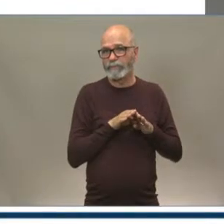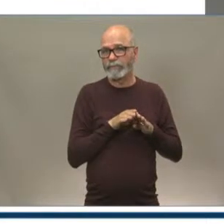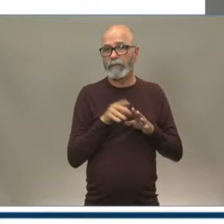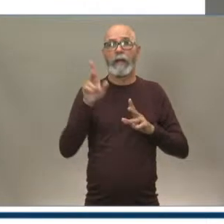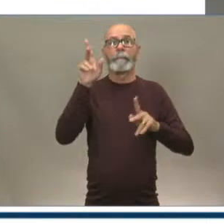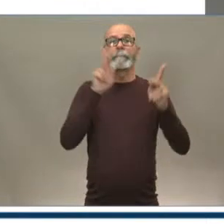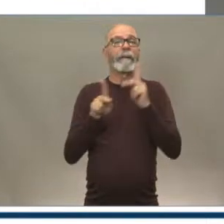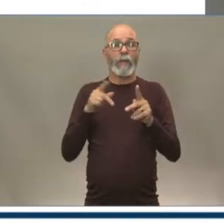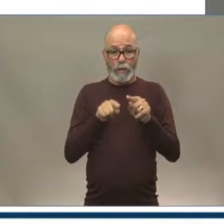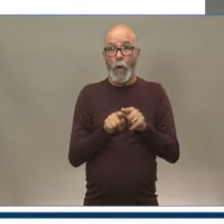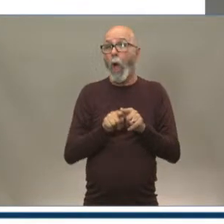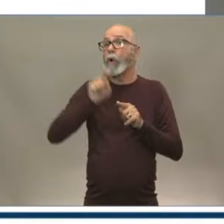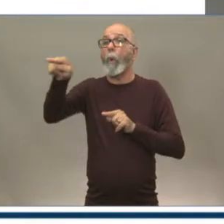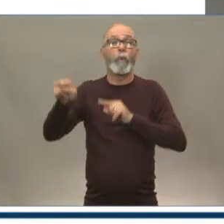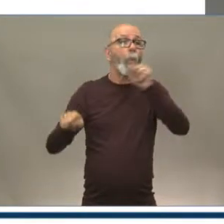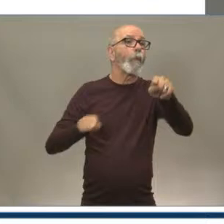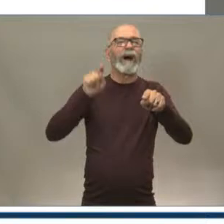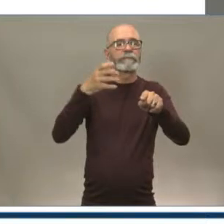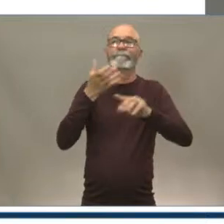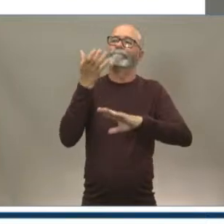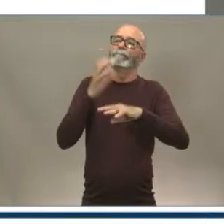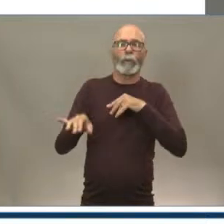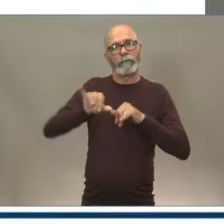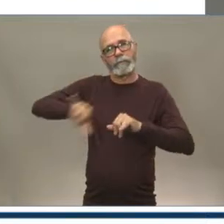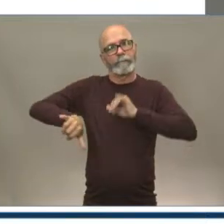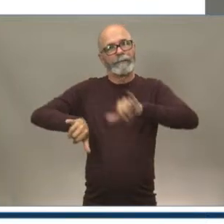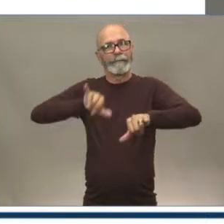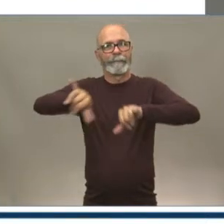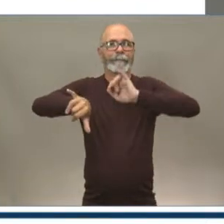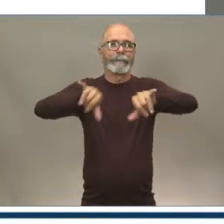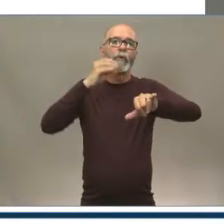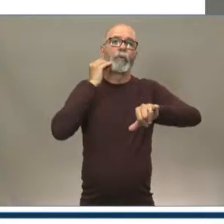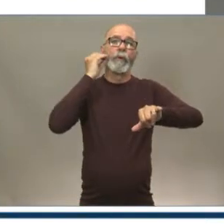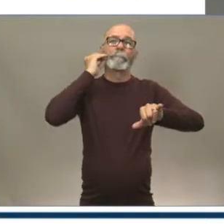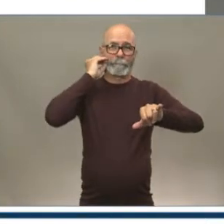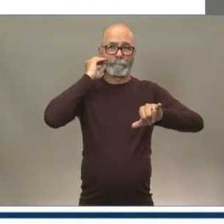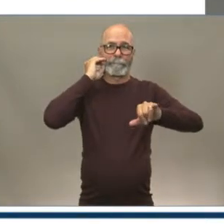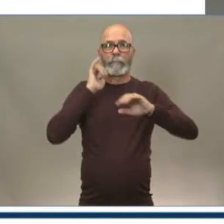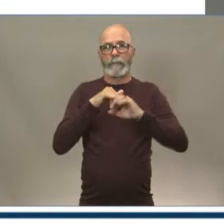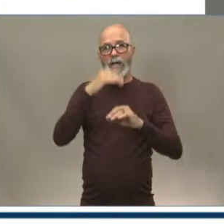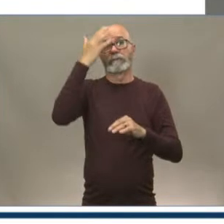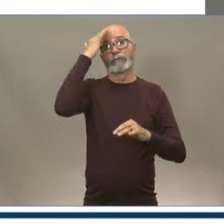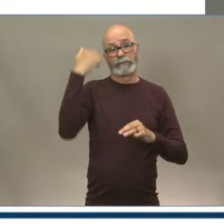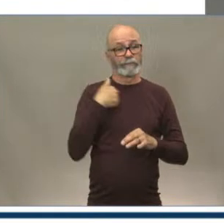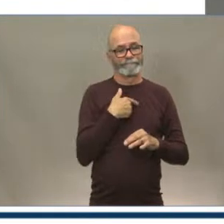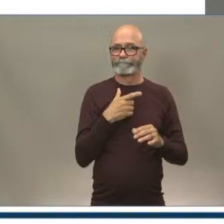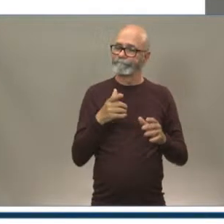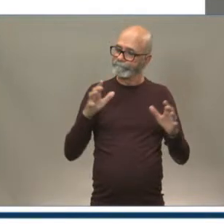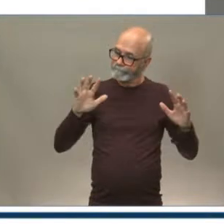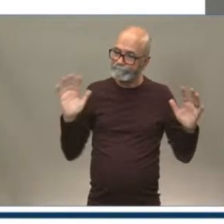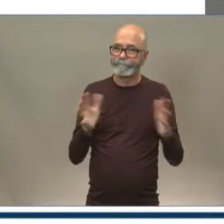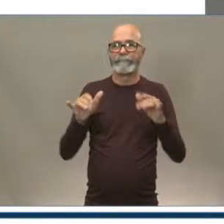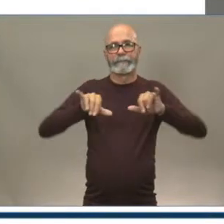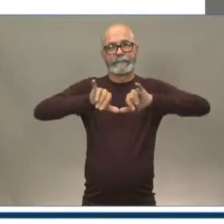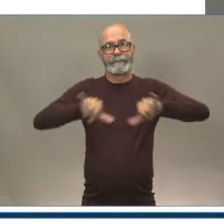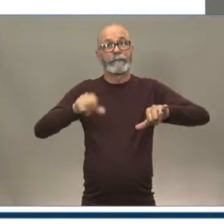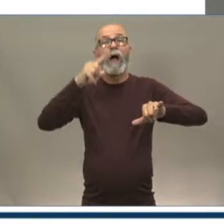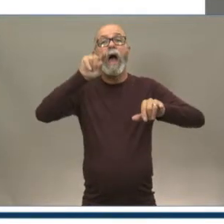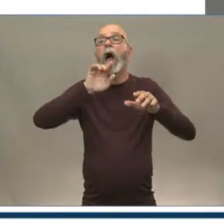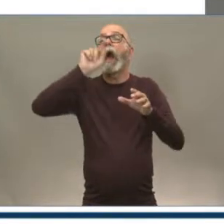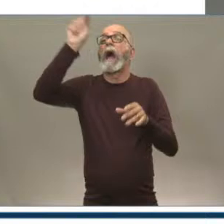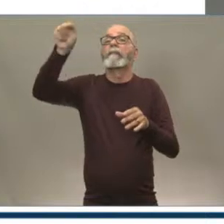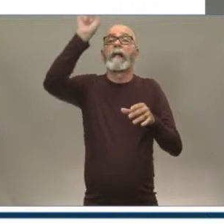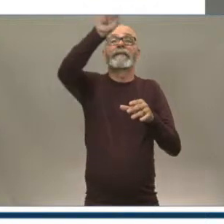the communities you represent, Pat, in your coverage and across the province need to be very diligent about what each of us are